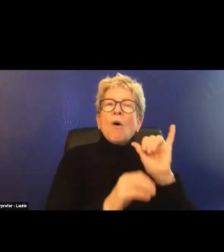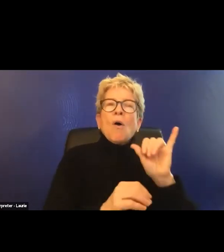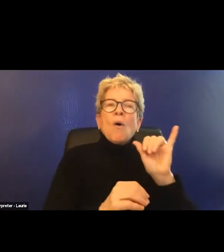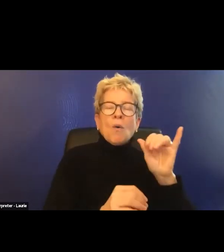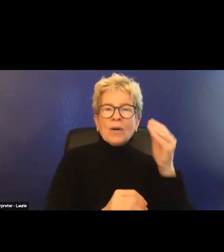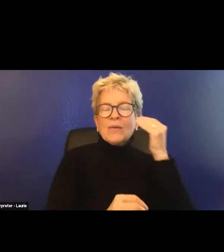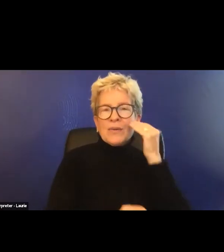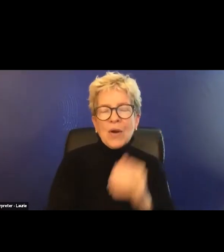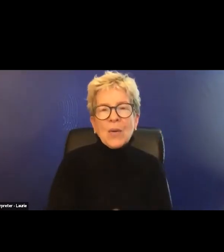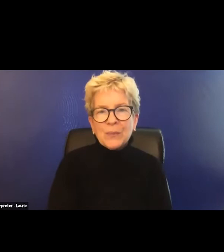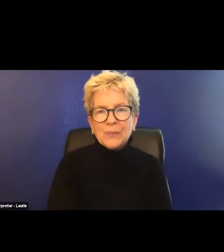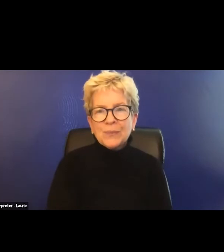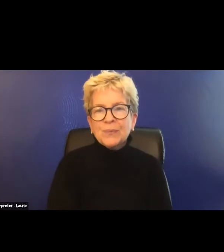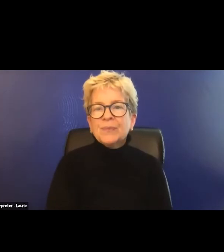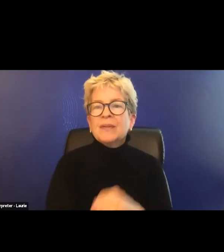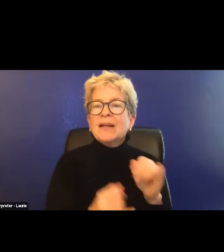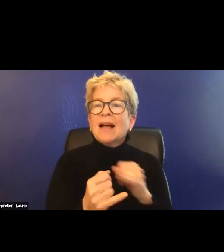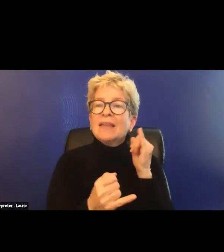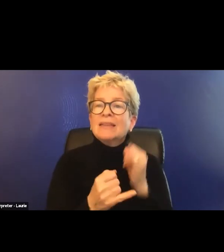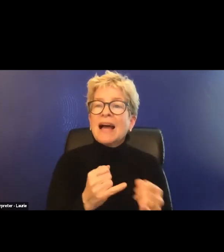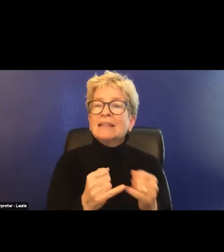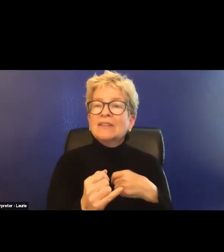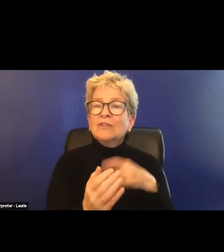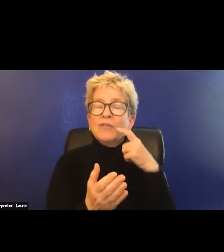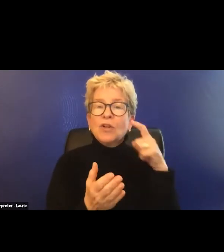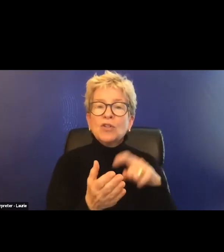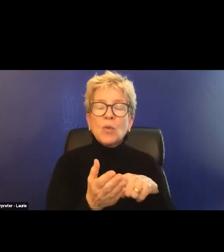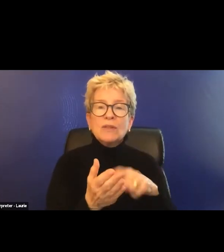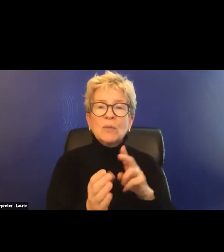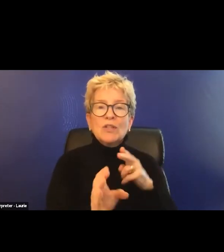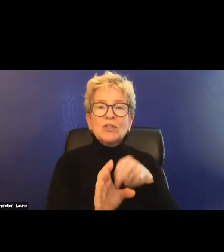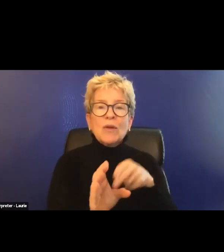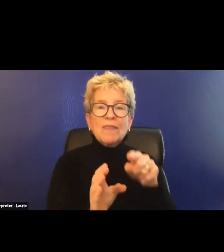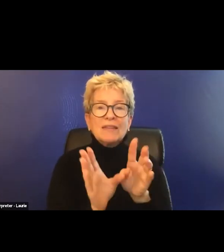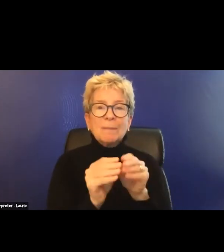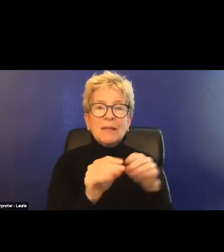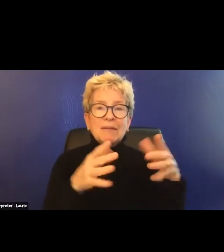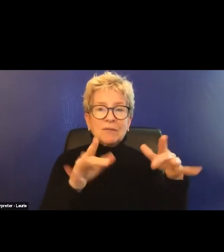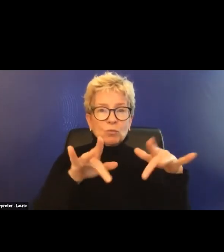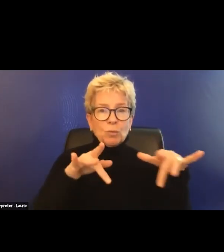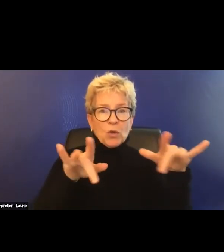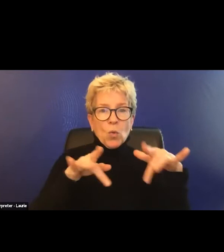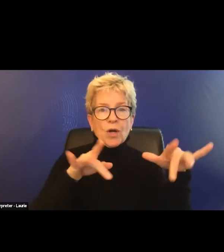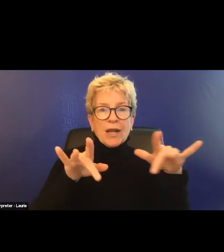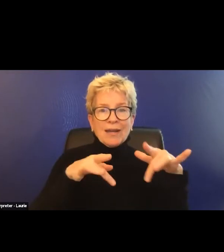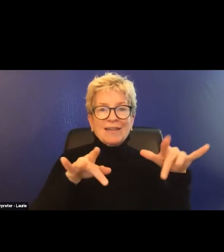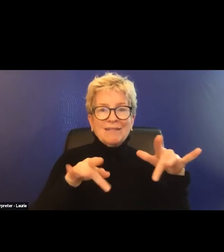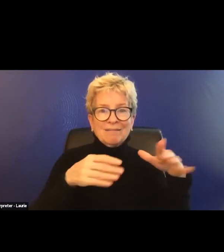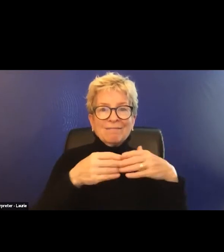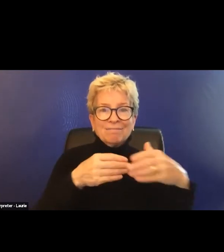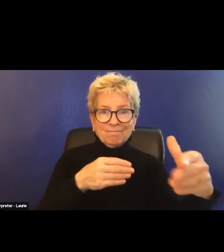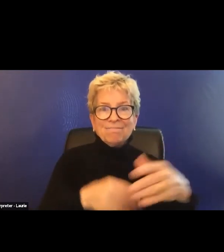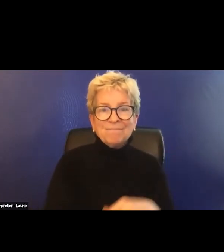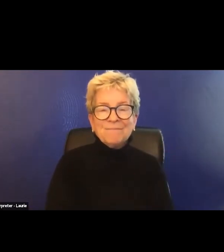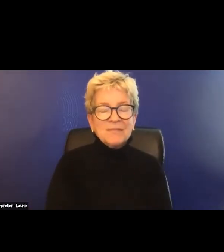us today. And finally, you probably noticed when you joined, but this meeting is being recorded as ever, so be